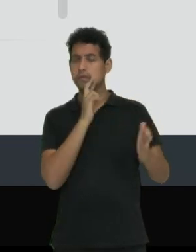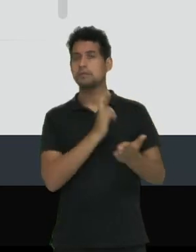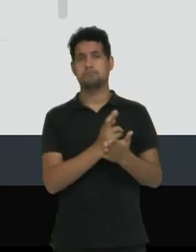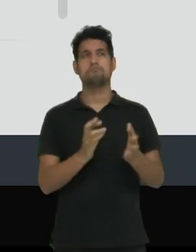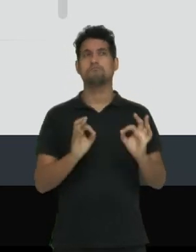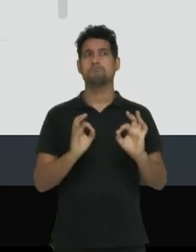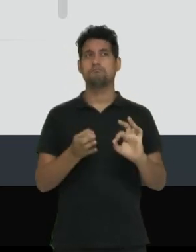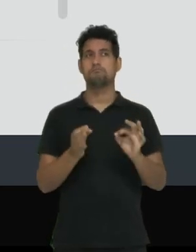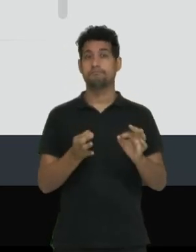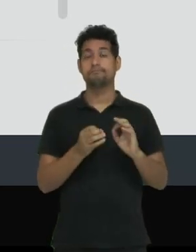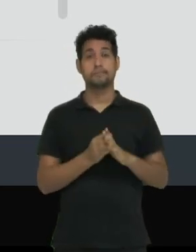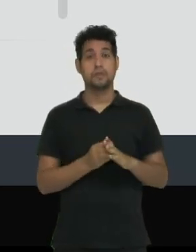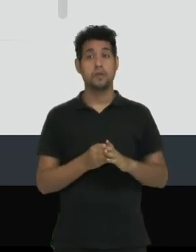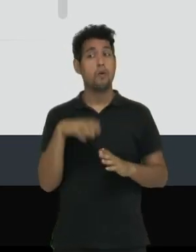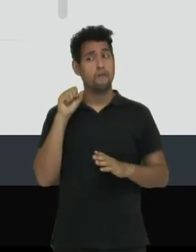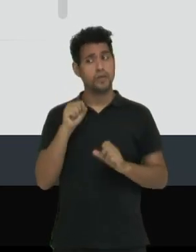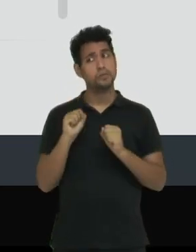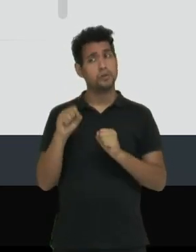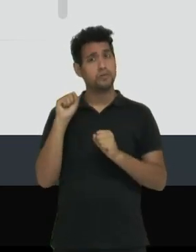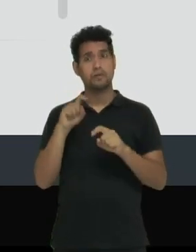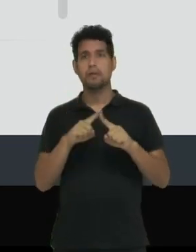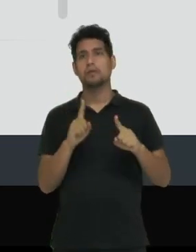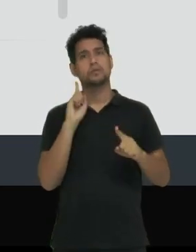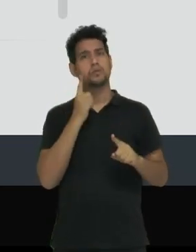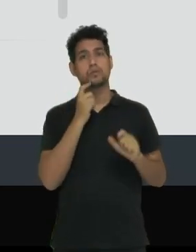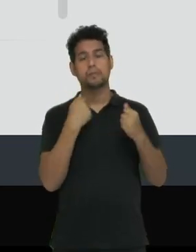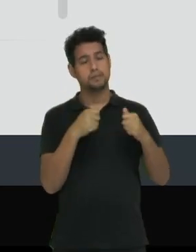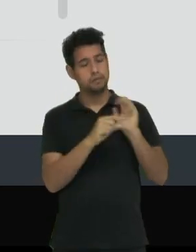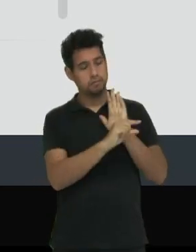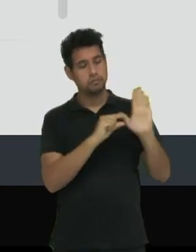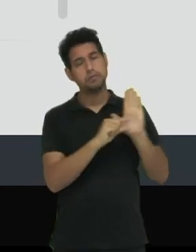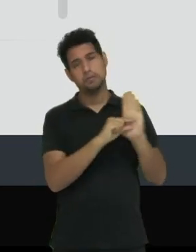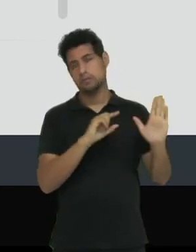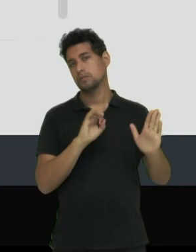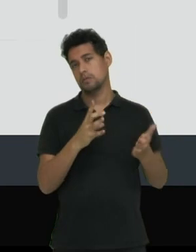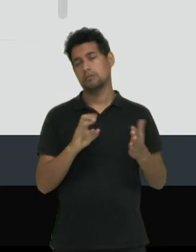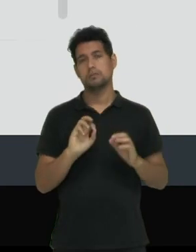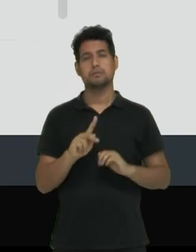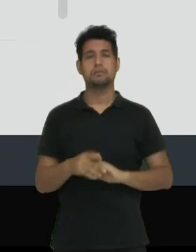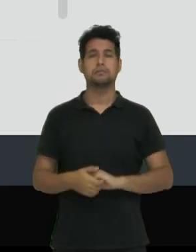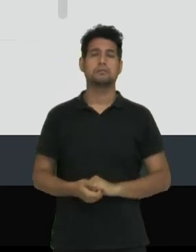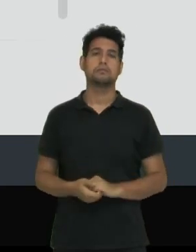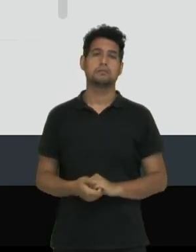correta. Ouça o áudio, mova o texto para as lacunas corretas. Então, vamos lá.